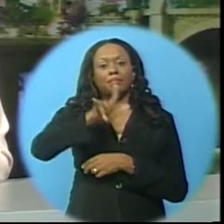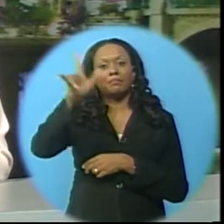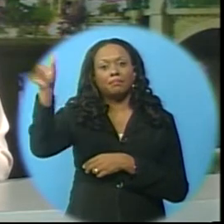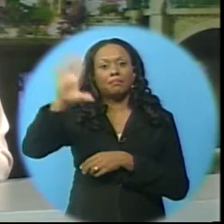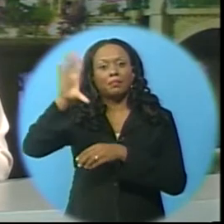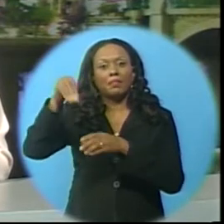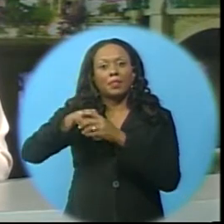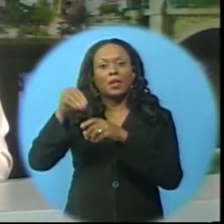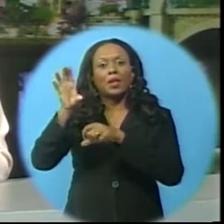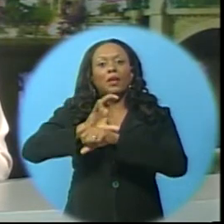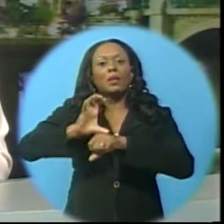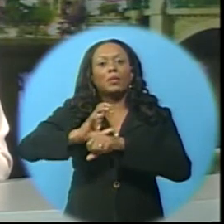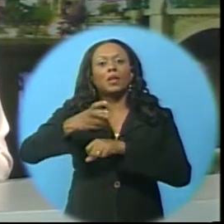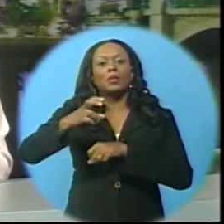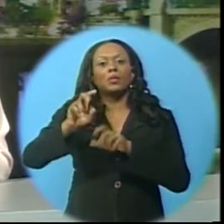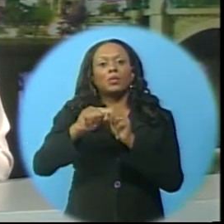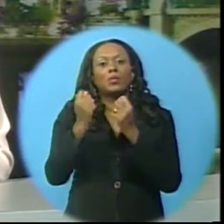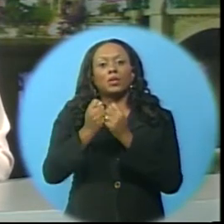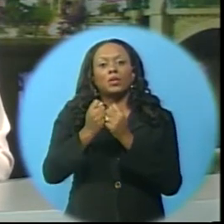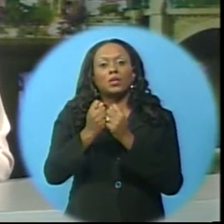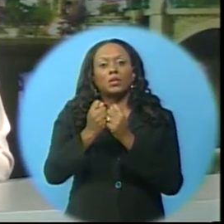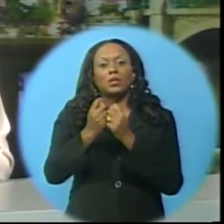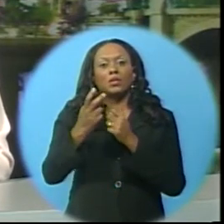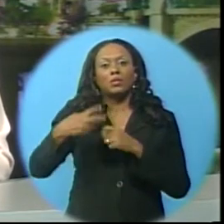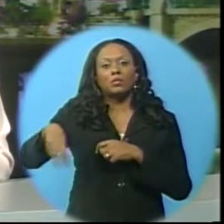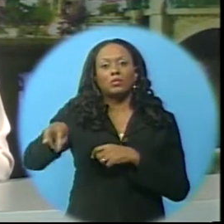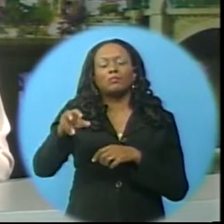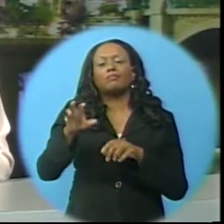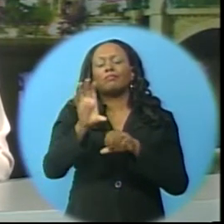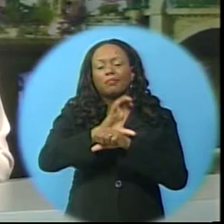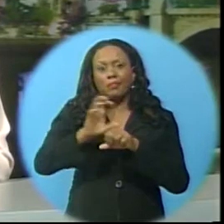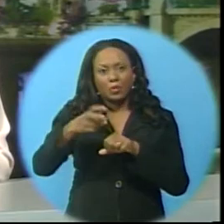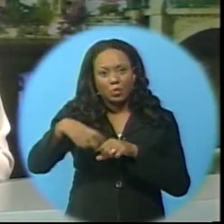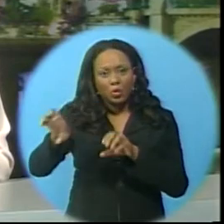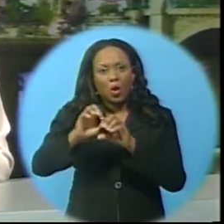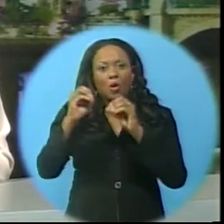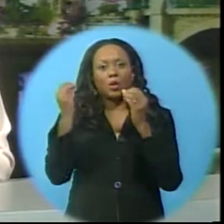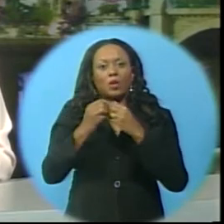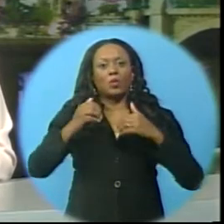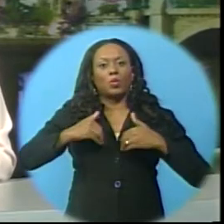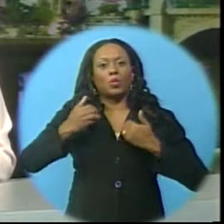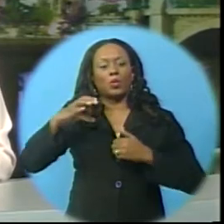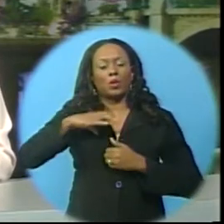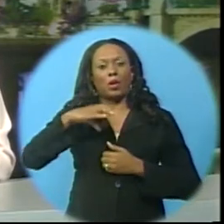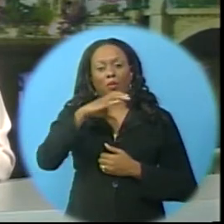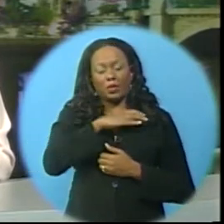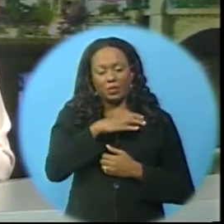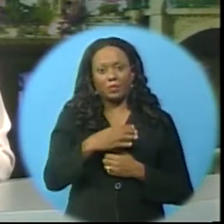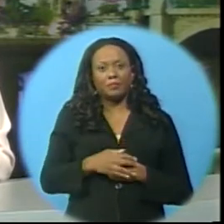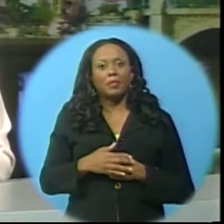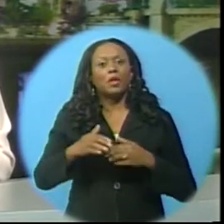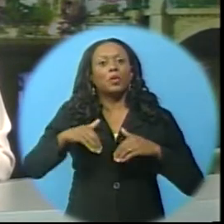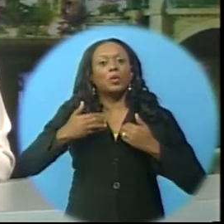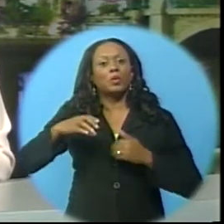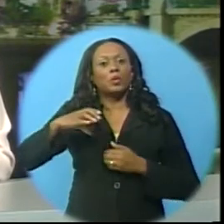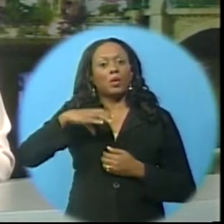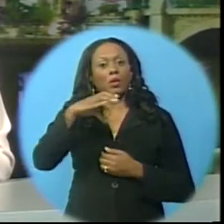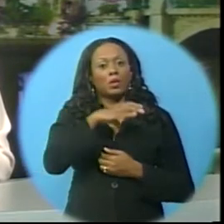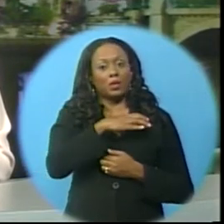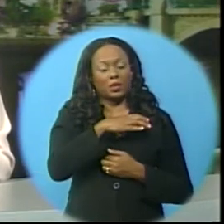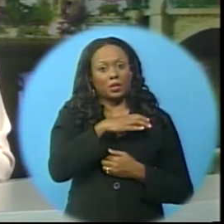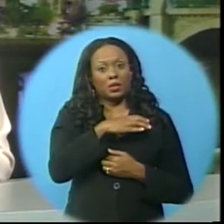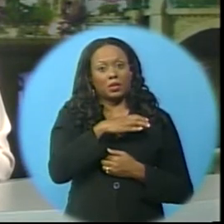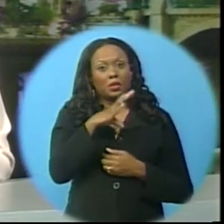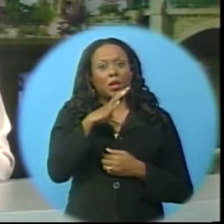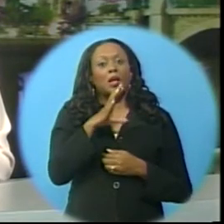In the Caribbean Tourism Organization's Regional Tourism Youth Congress 2015 The Youth Congress Which is a featured event At